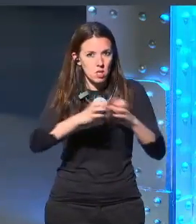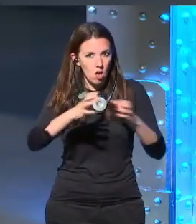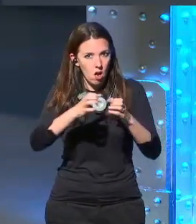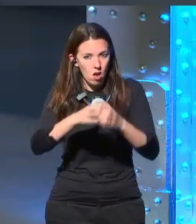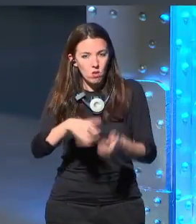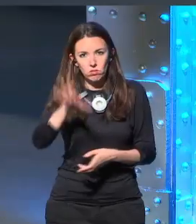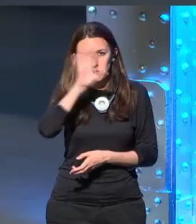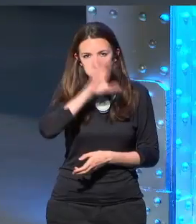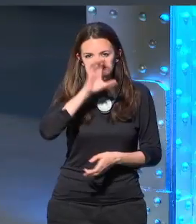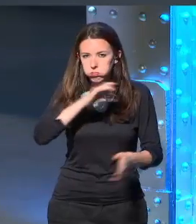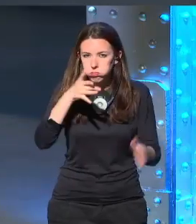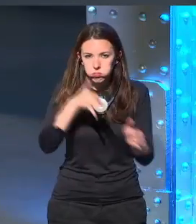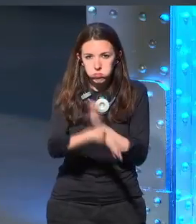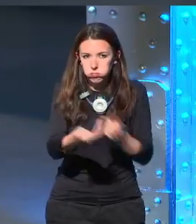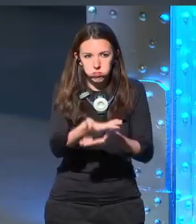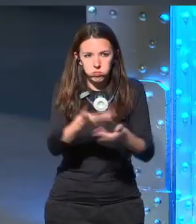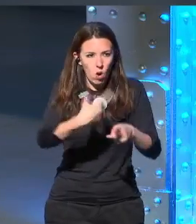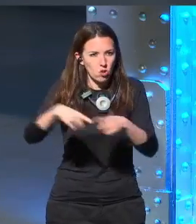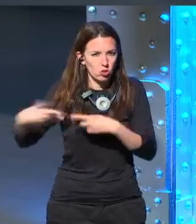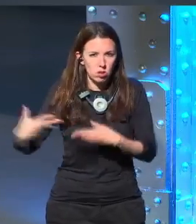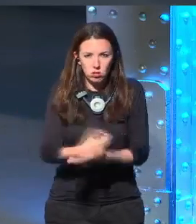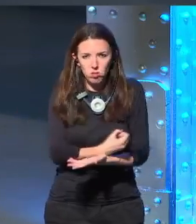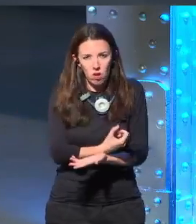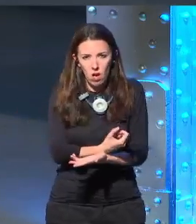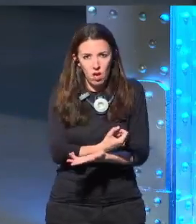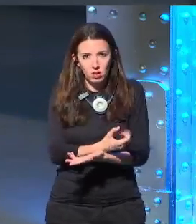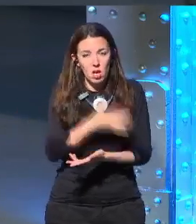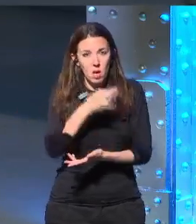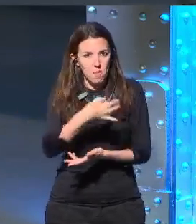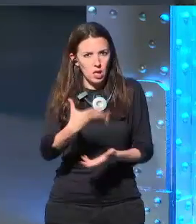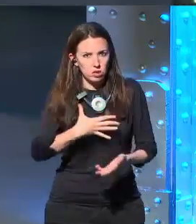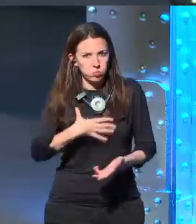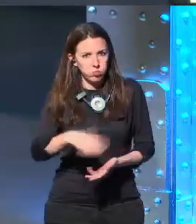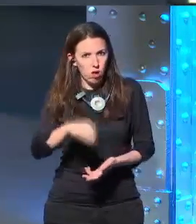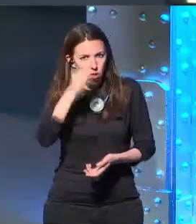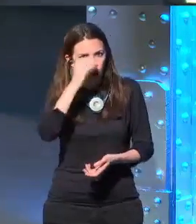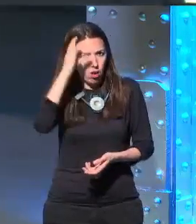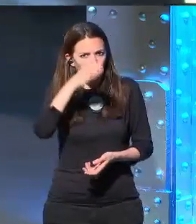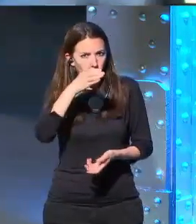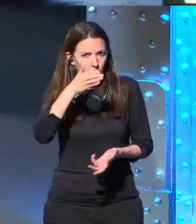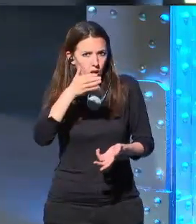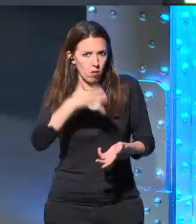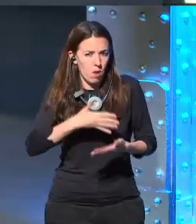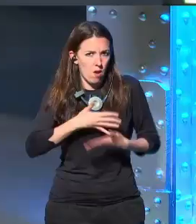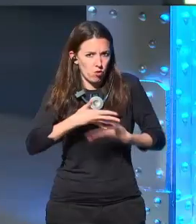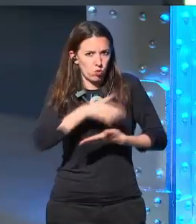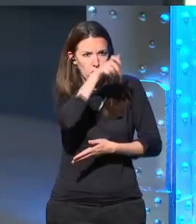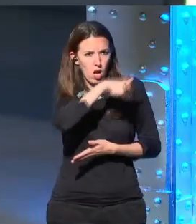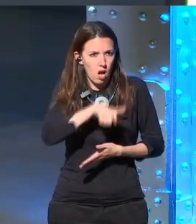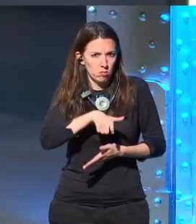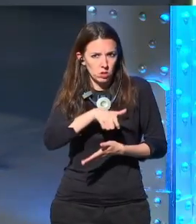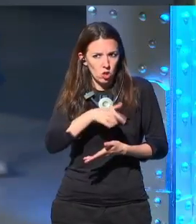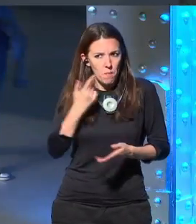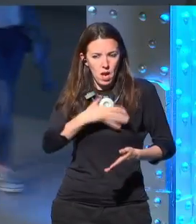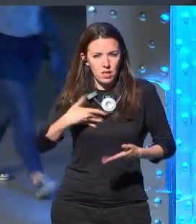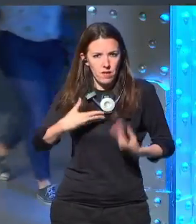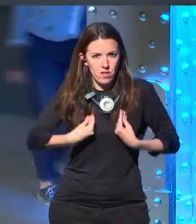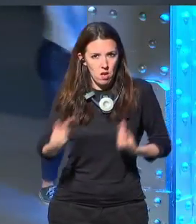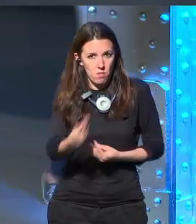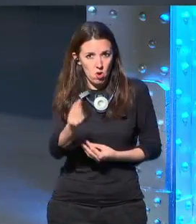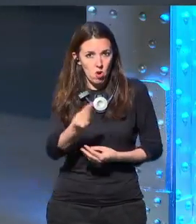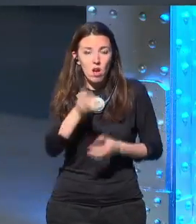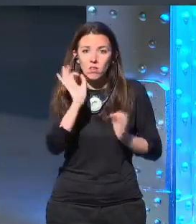of creativity and of learning, and infinite curiosity towards everything, the power of intellect and his willingness to improve